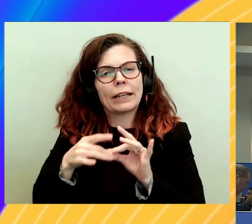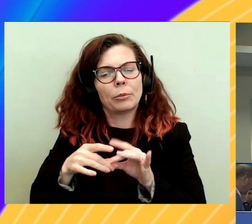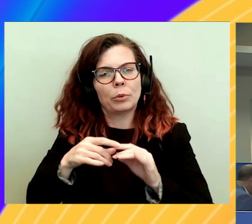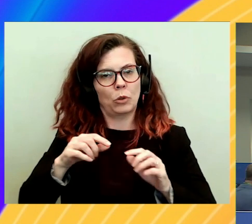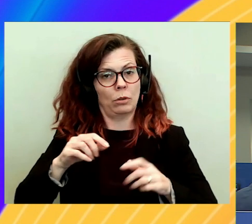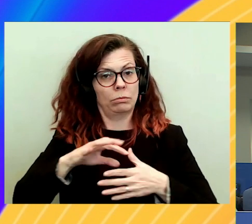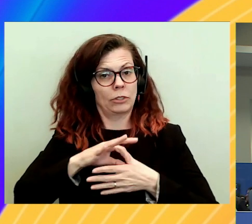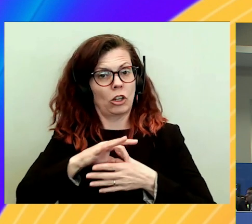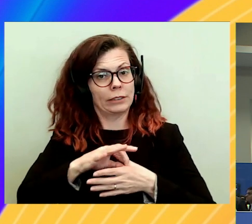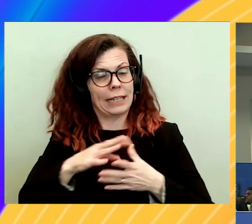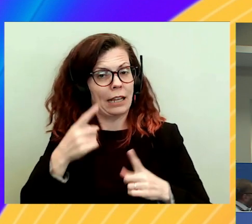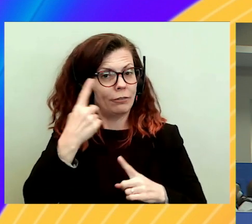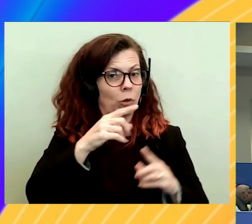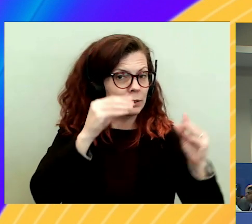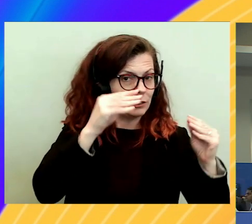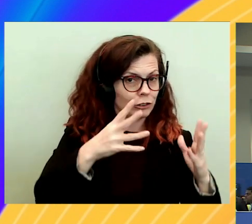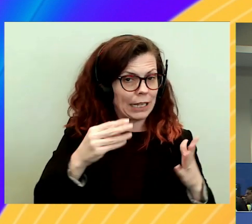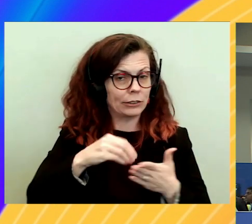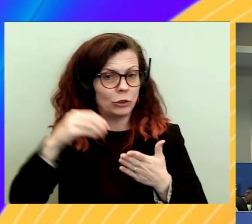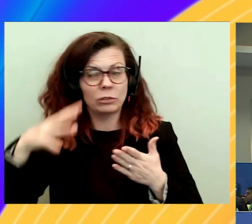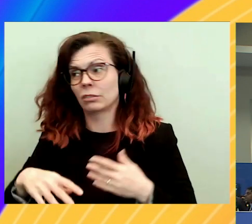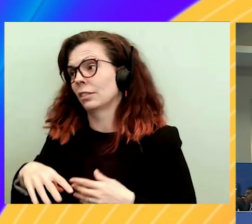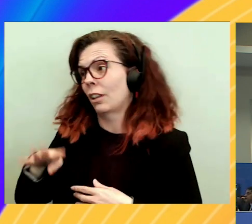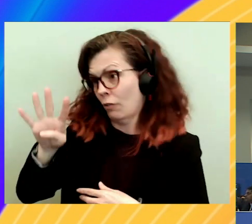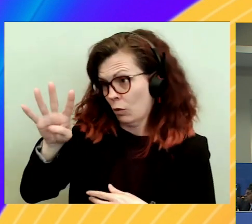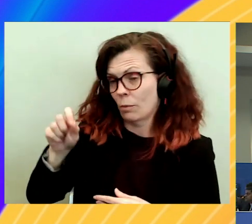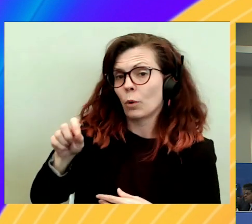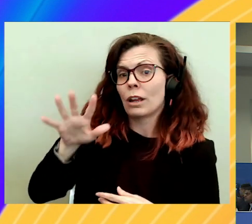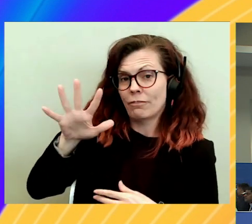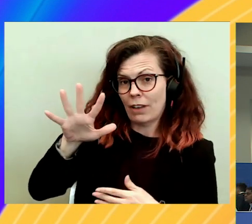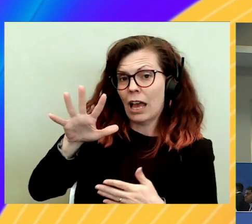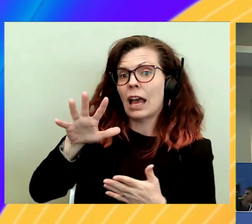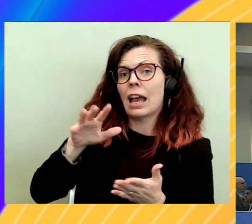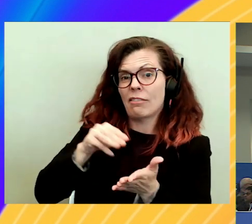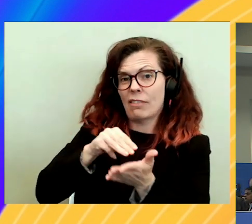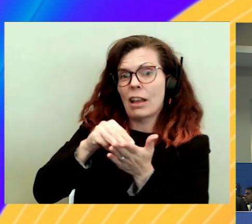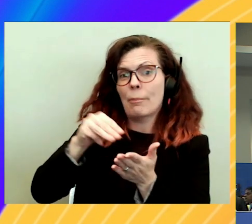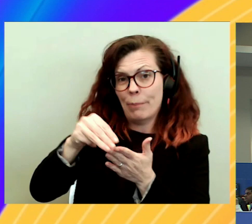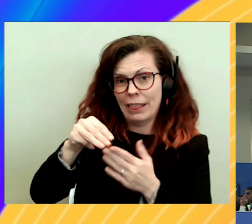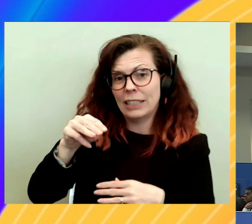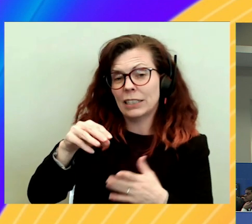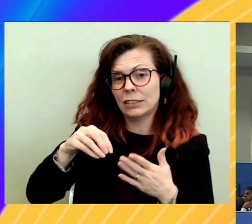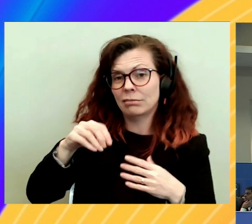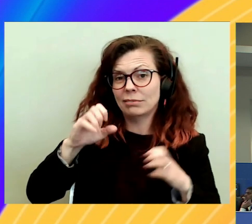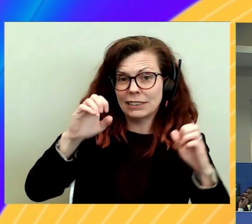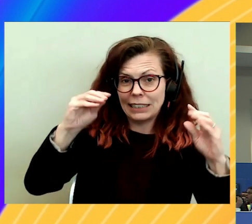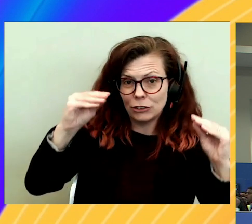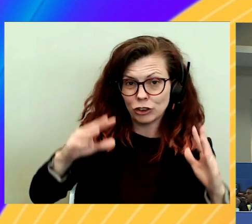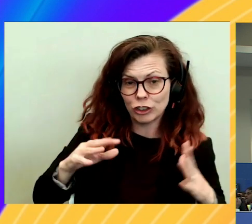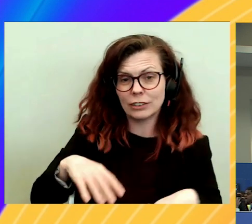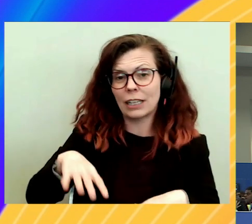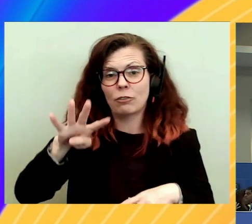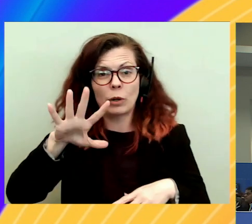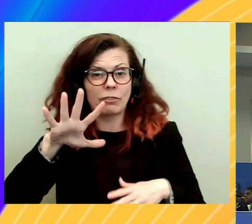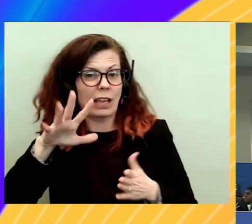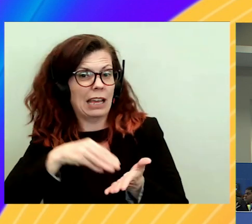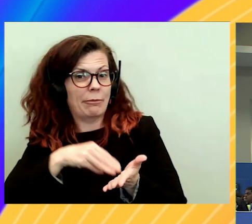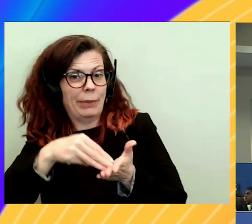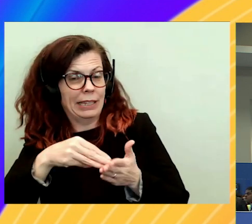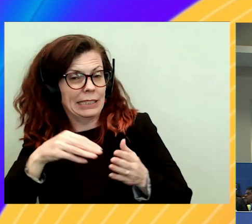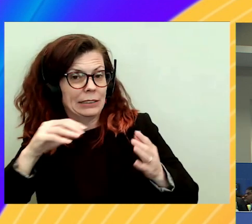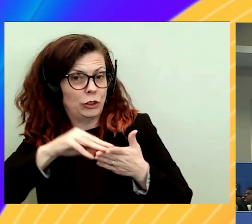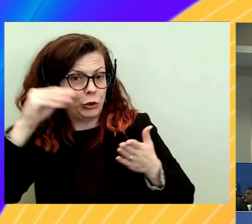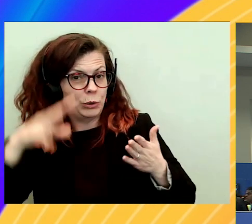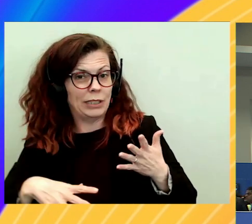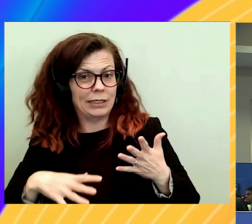millions. 4.5 million educators and 45 million students with a 200% click-through rate or click rate. So they're getting the